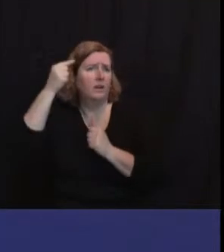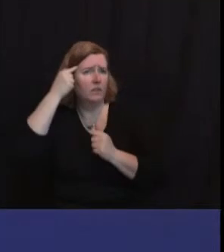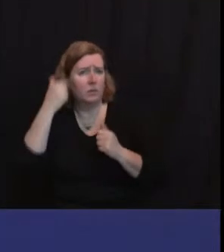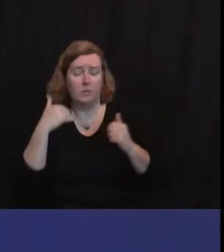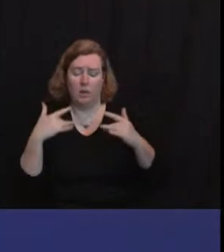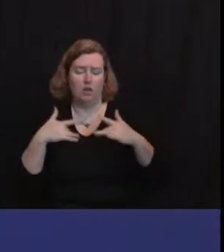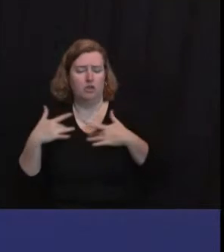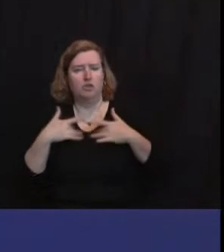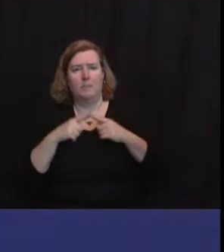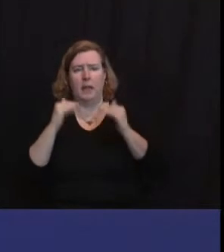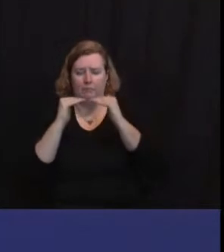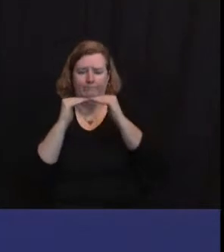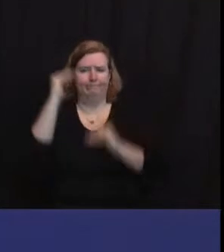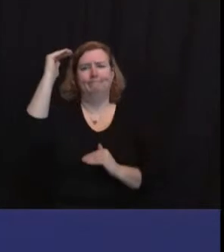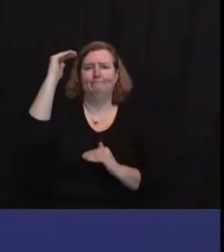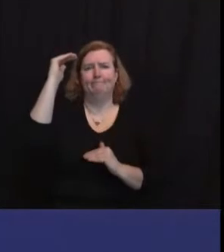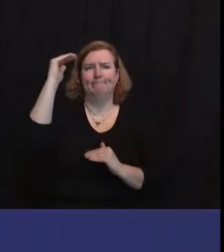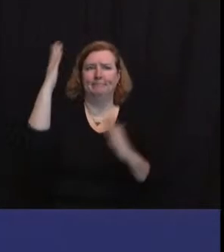cetera.